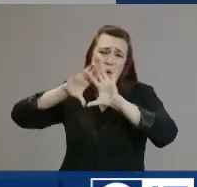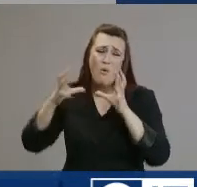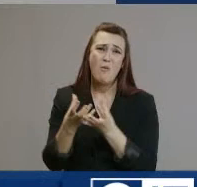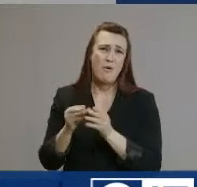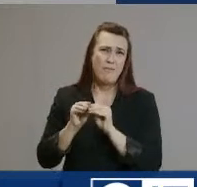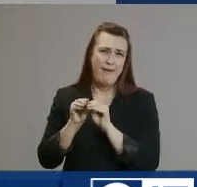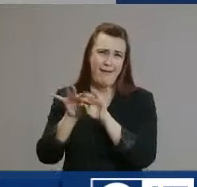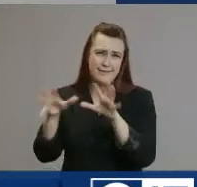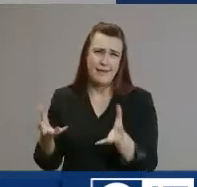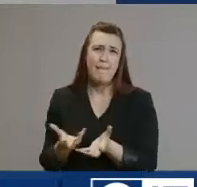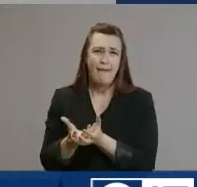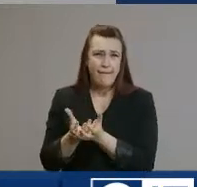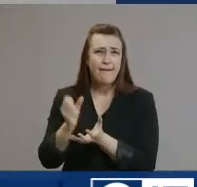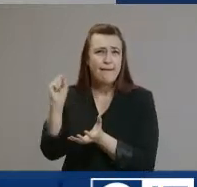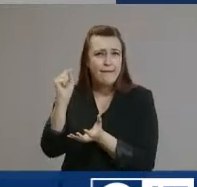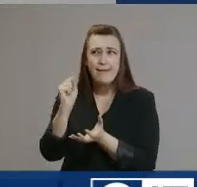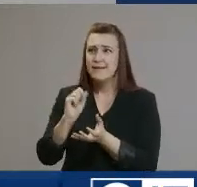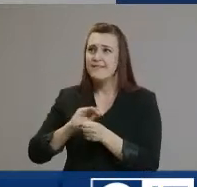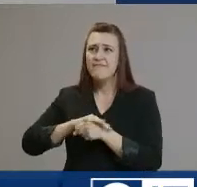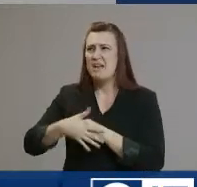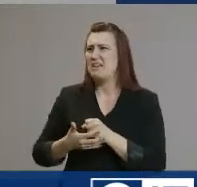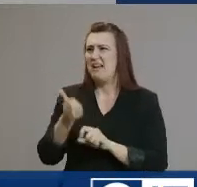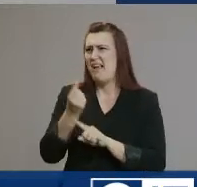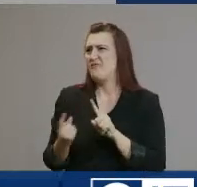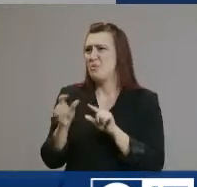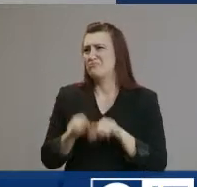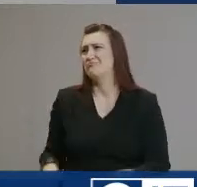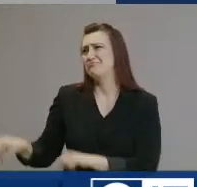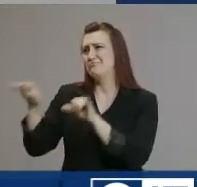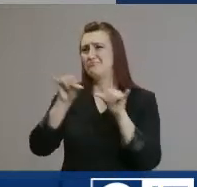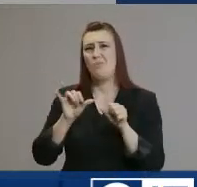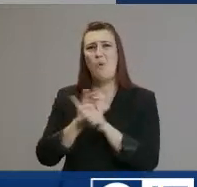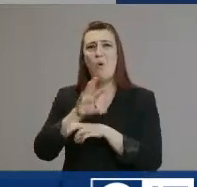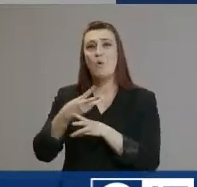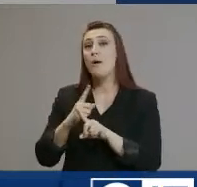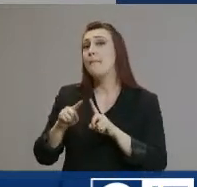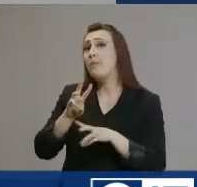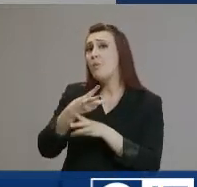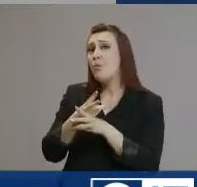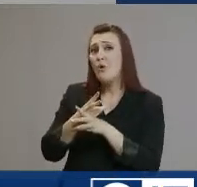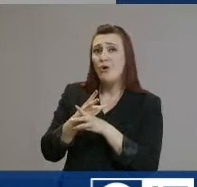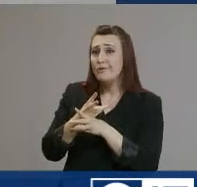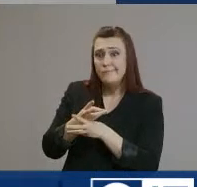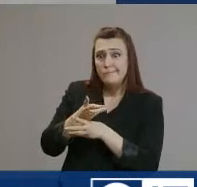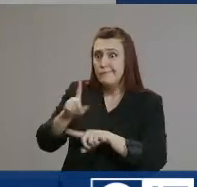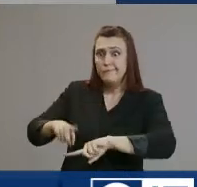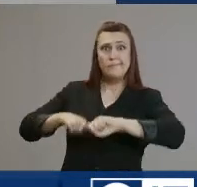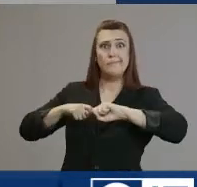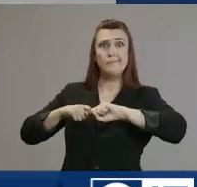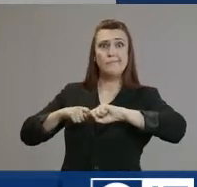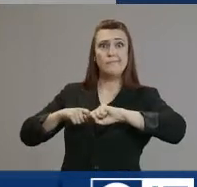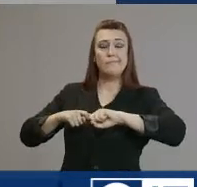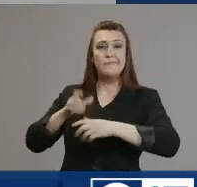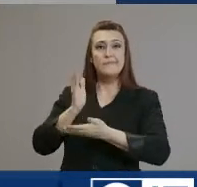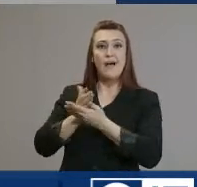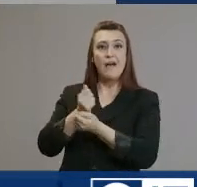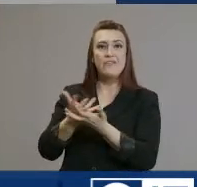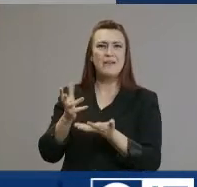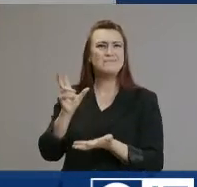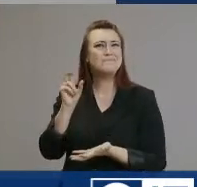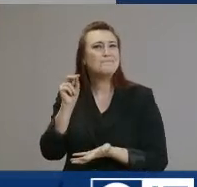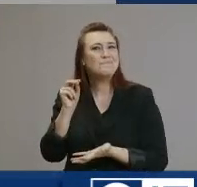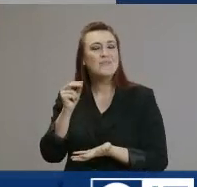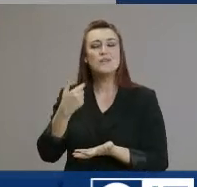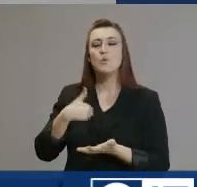whole world, but it hasn't stopped the world from turning. We're going to be able to do this in a balanced and responsible